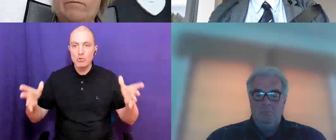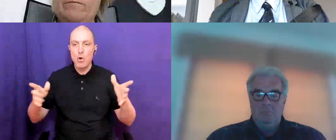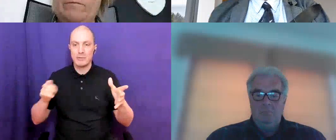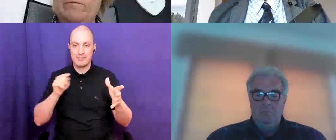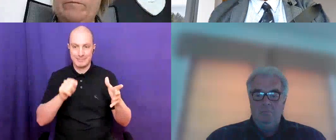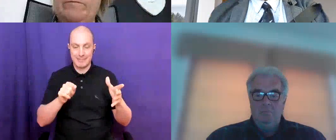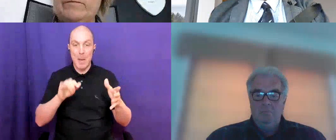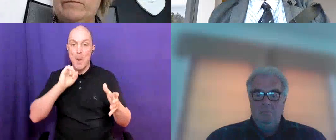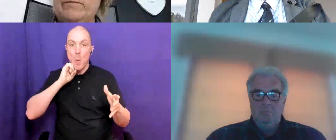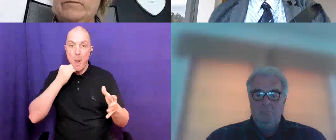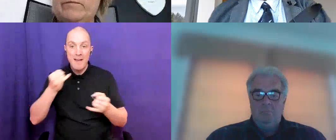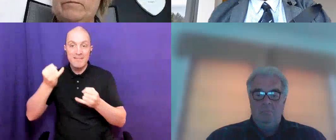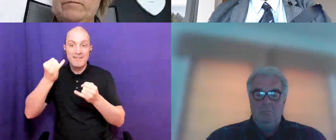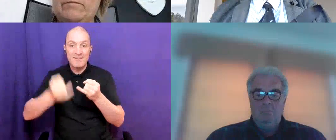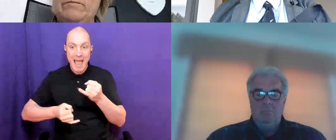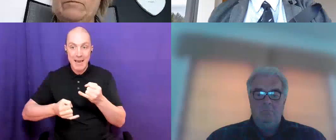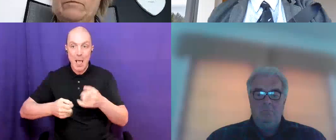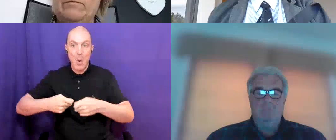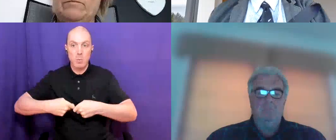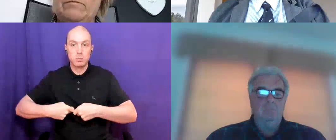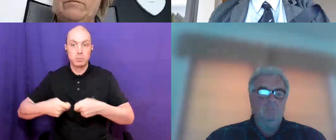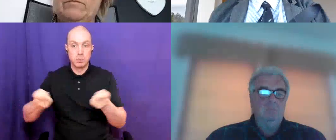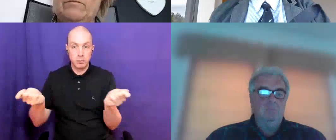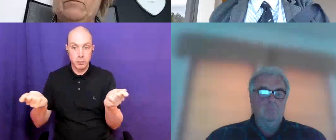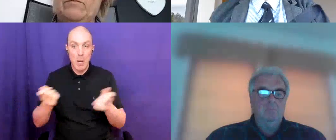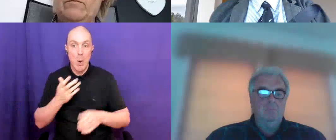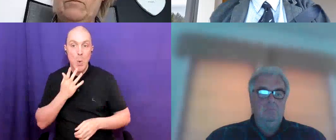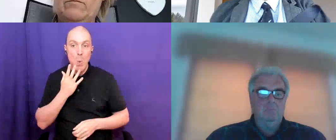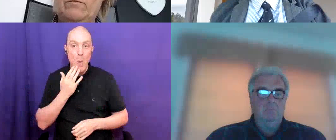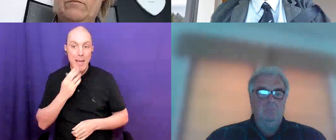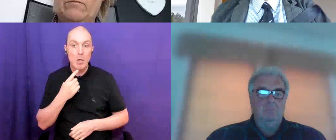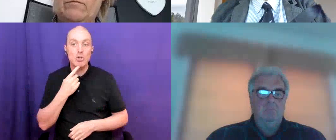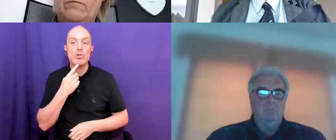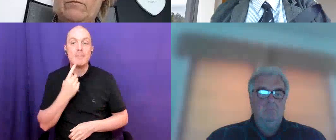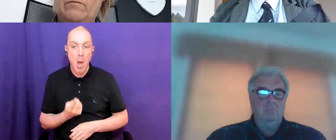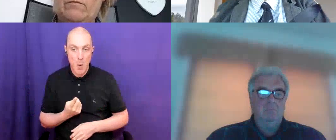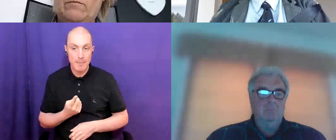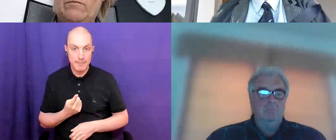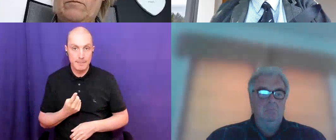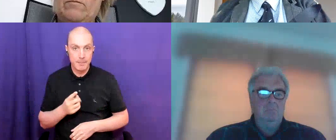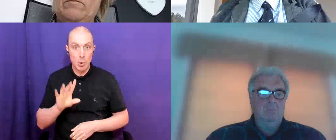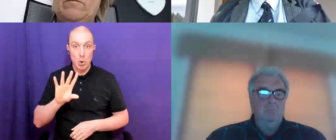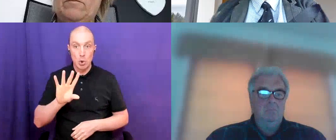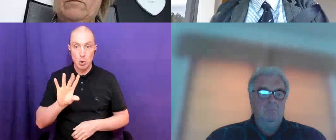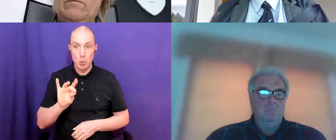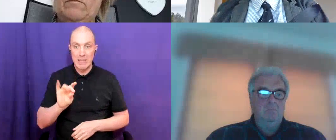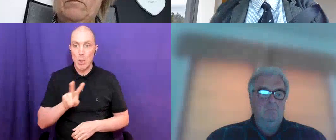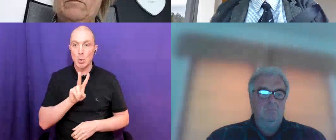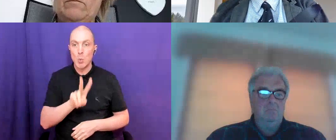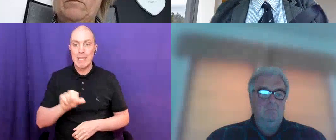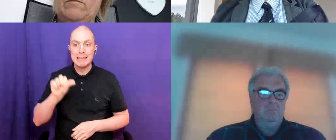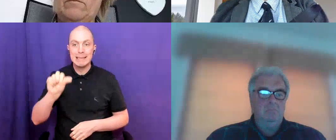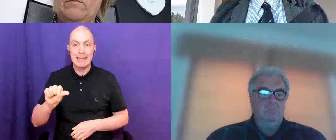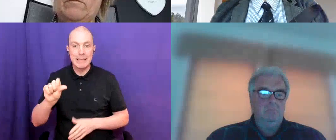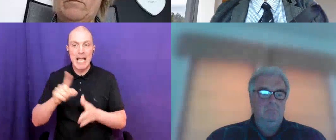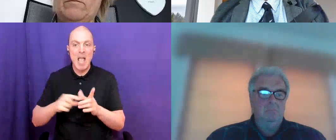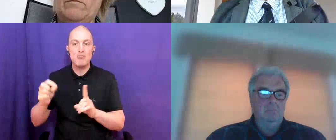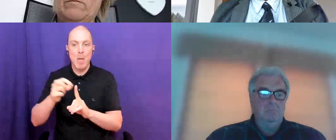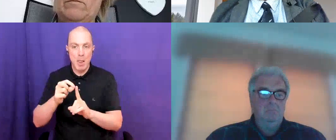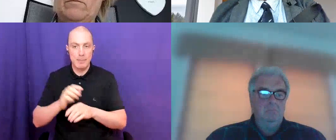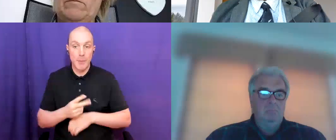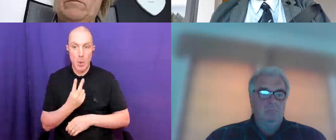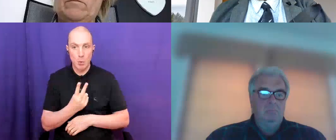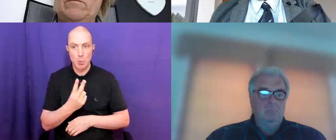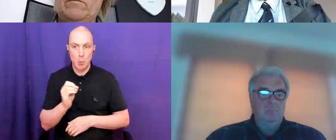final mailing was sent to postal voters tomorrow, on Tuesday, the 26th of April